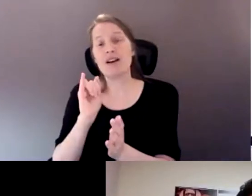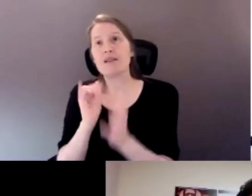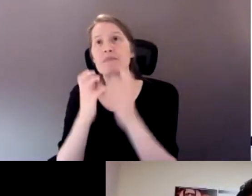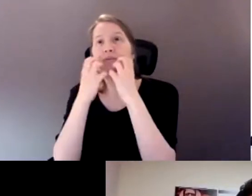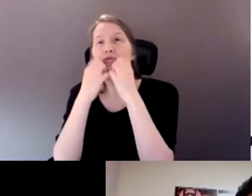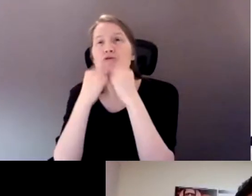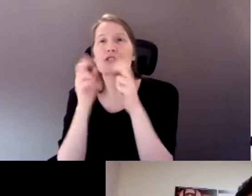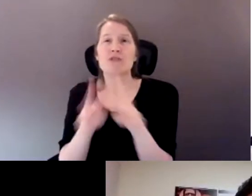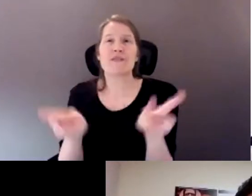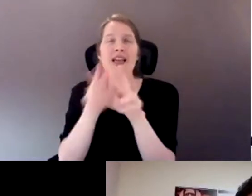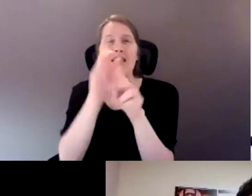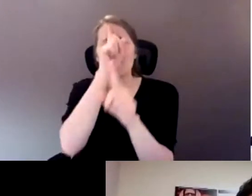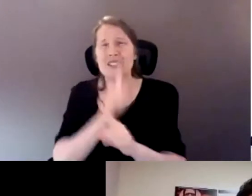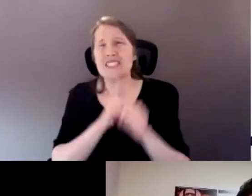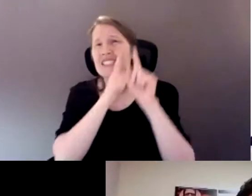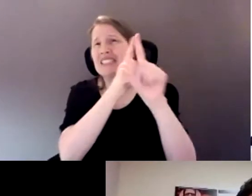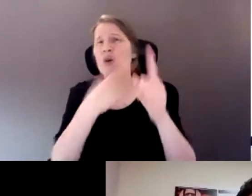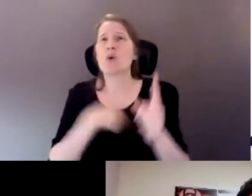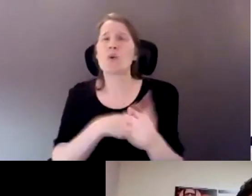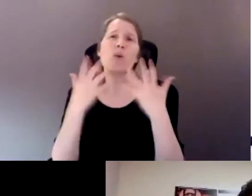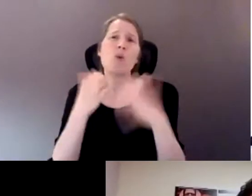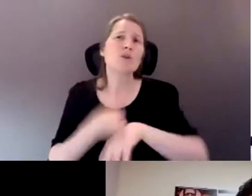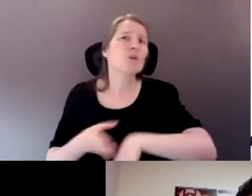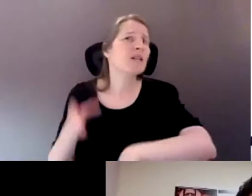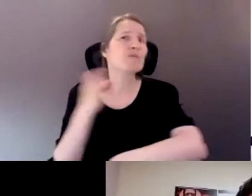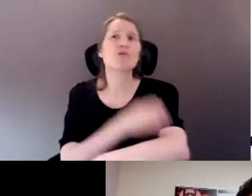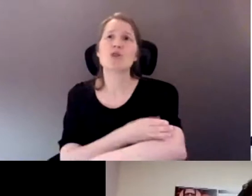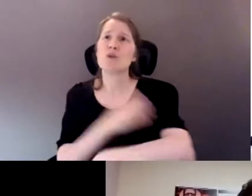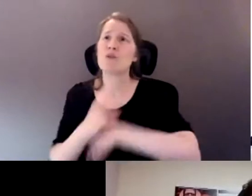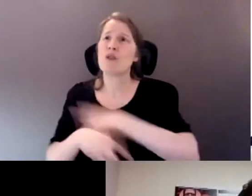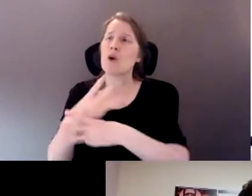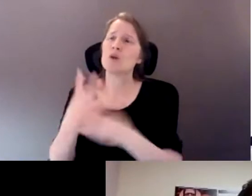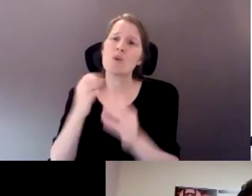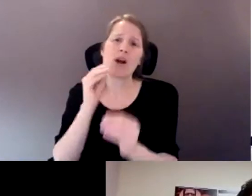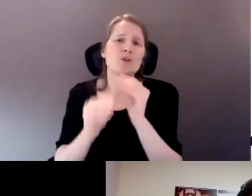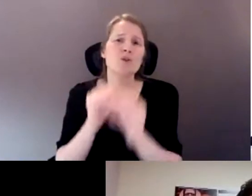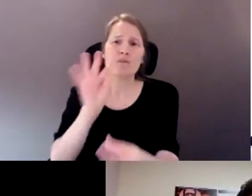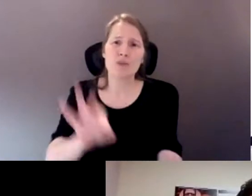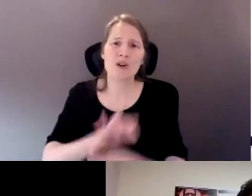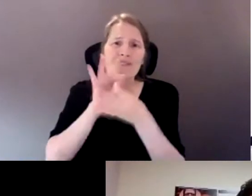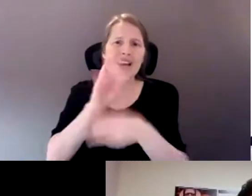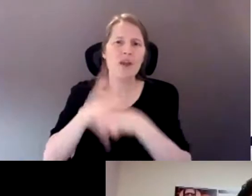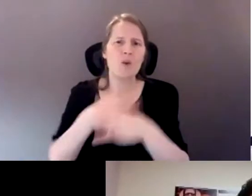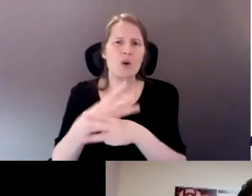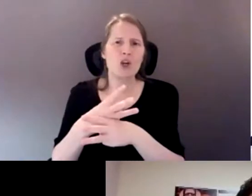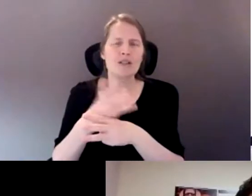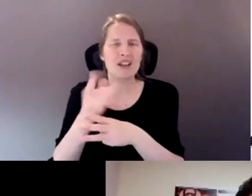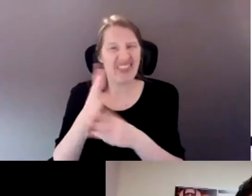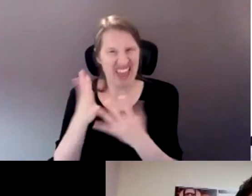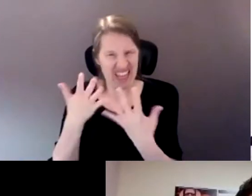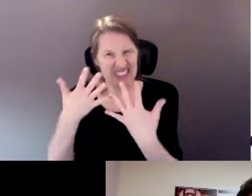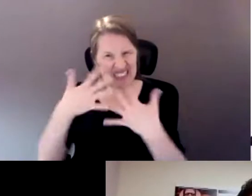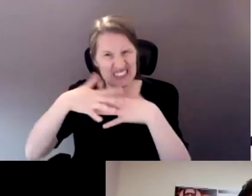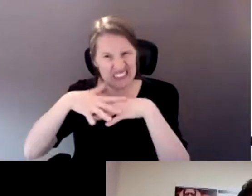precious values, our desire to improve and even perfect the world are not independent of the